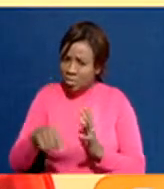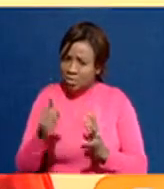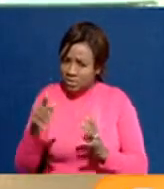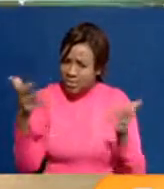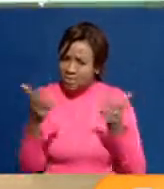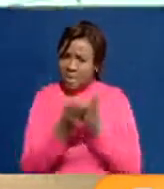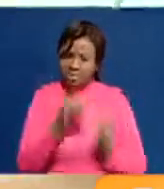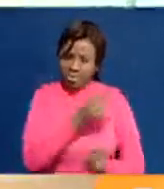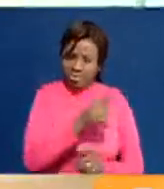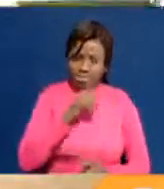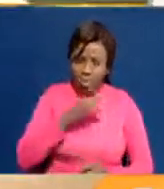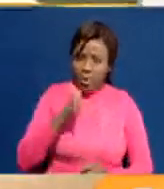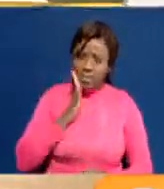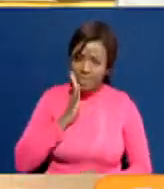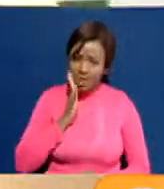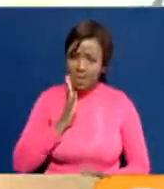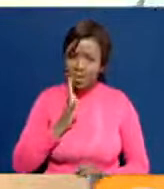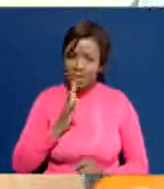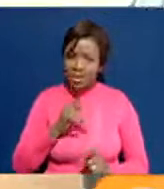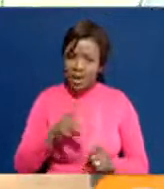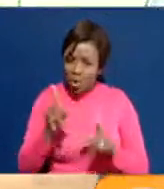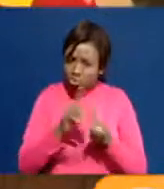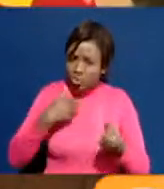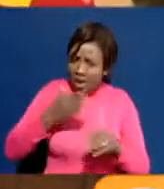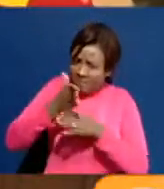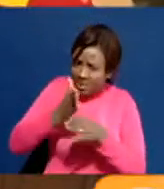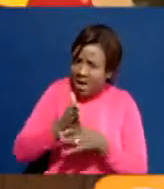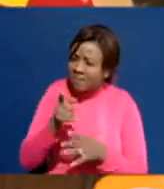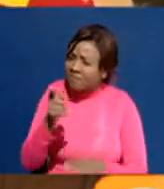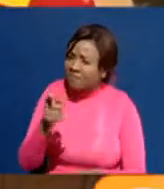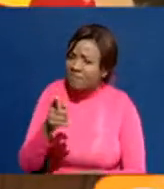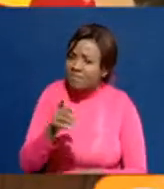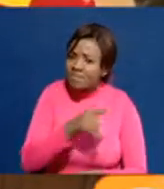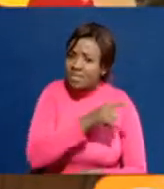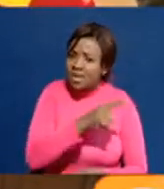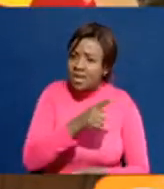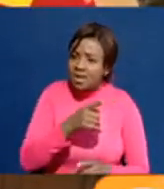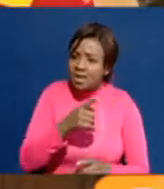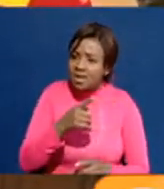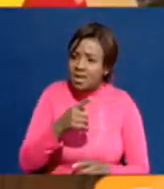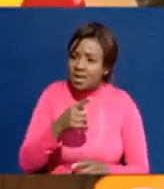with blood and a knife the day baby Sagini was tortured. Morani, sister?